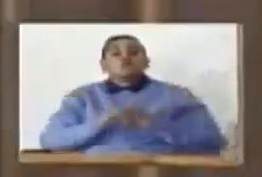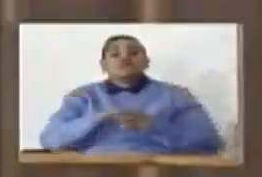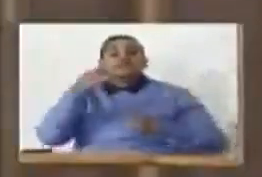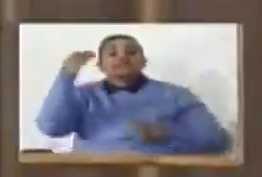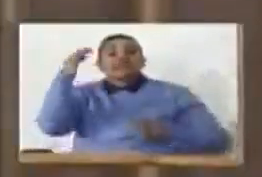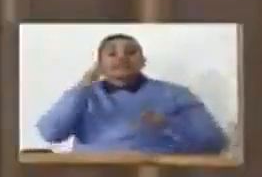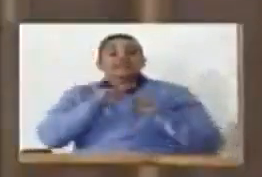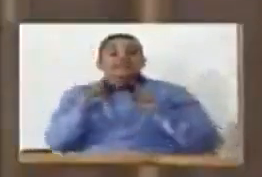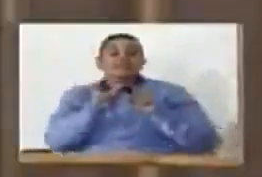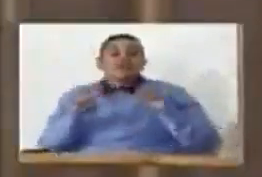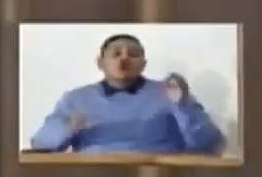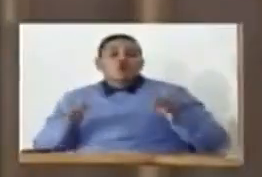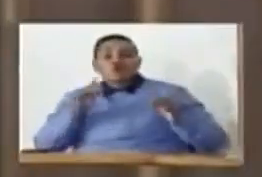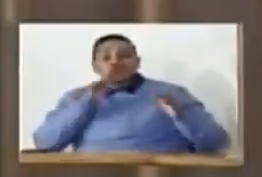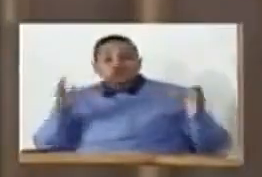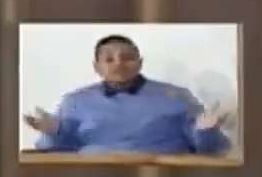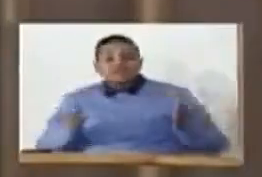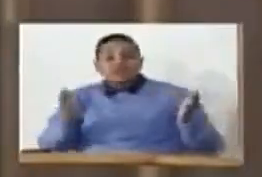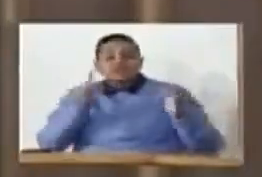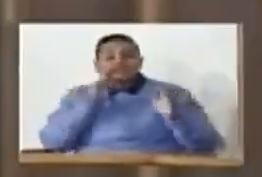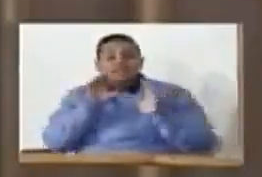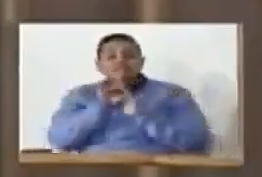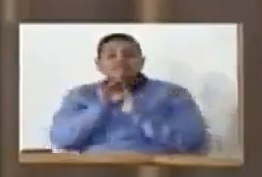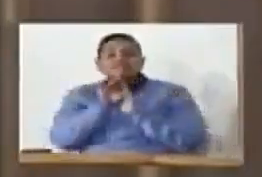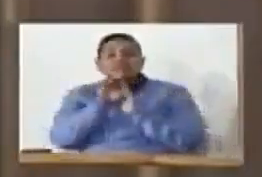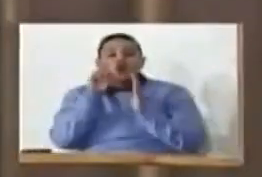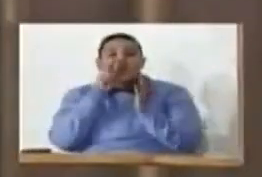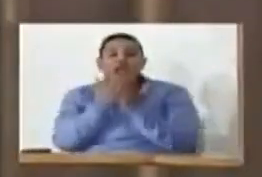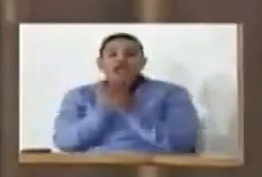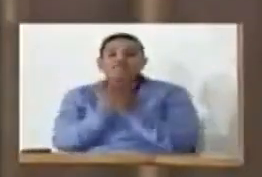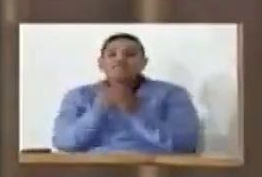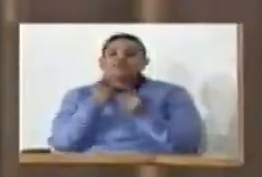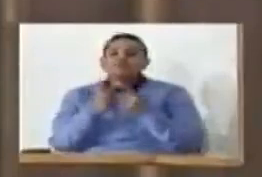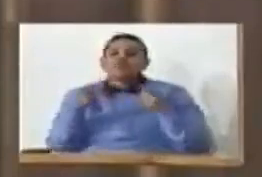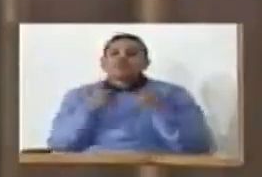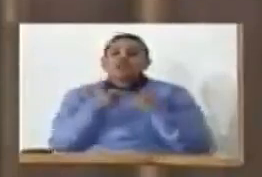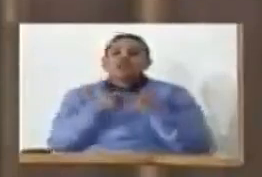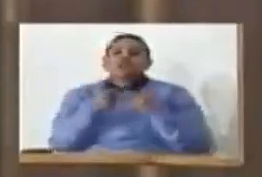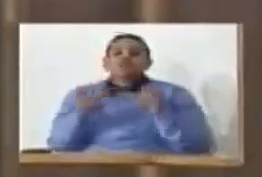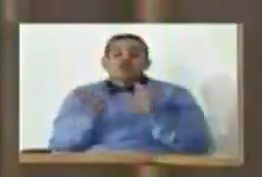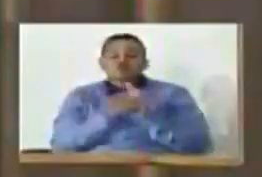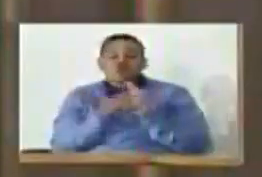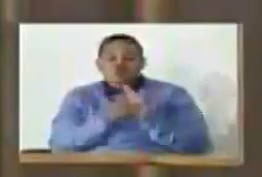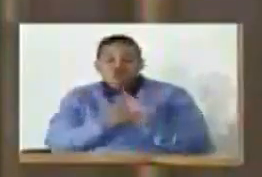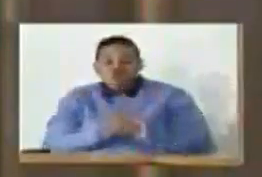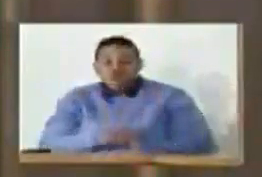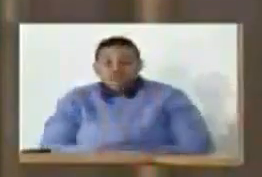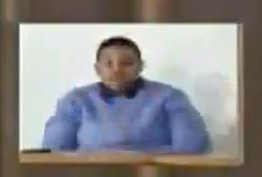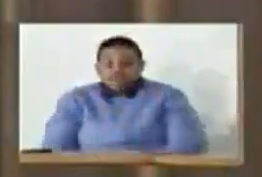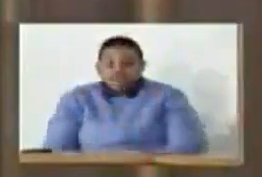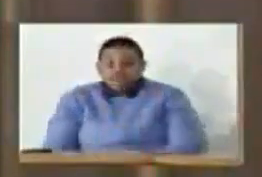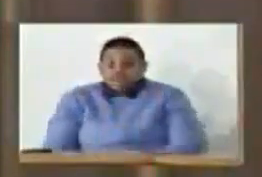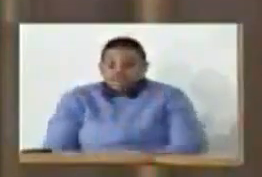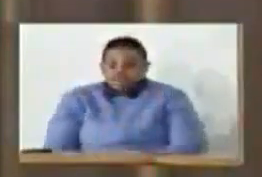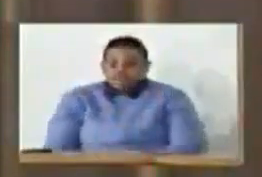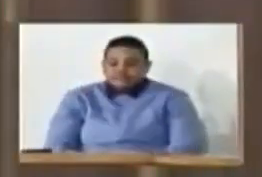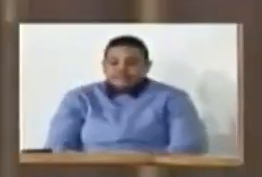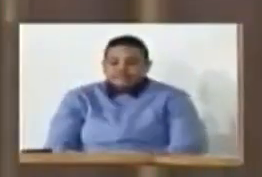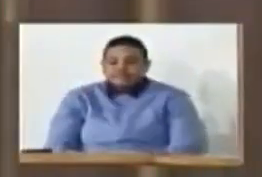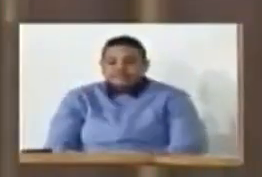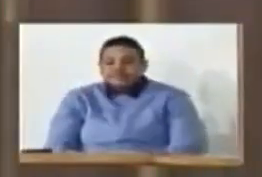19 courts to facilitate video evidence and electronic recording of evidence.